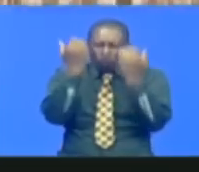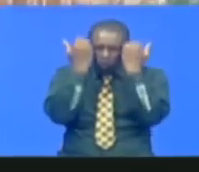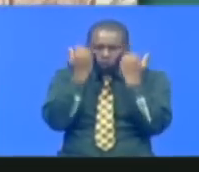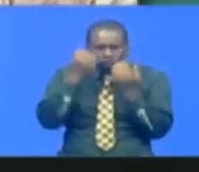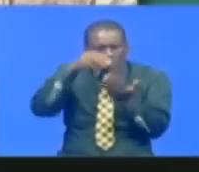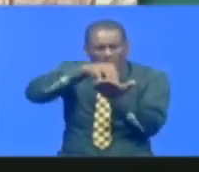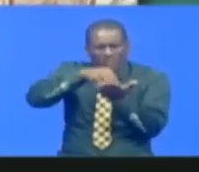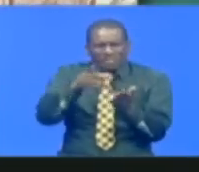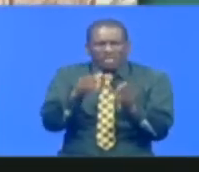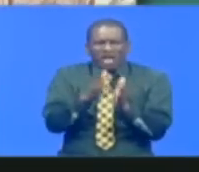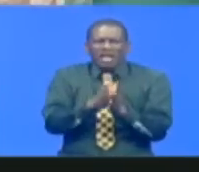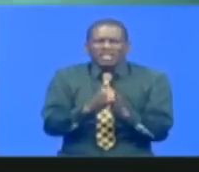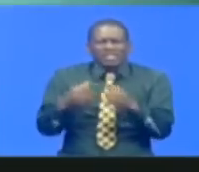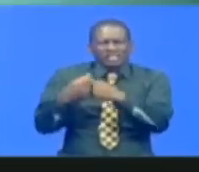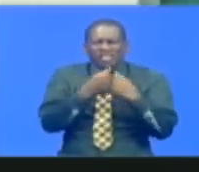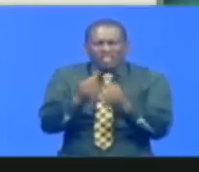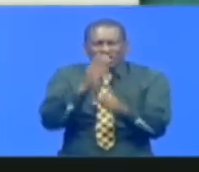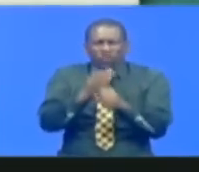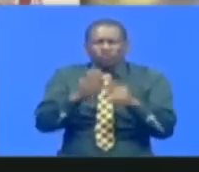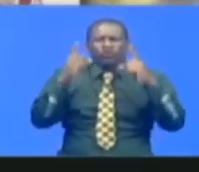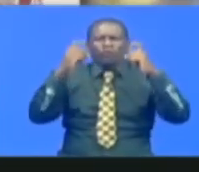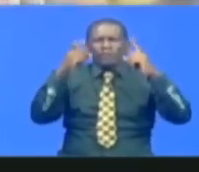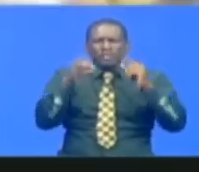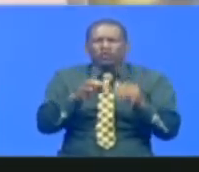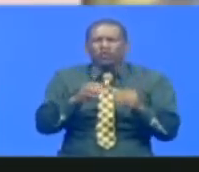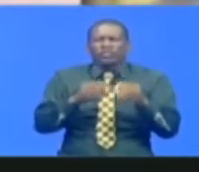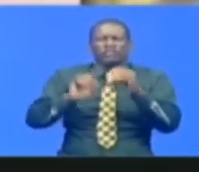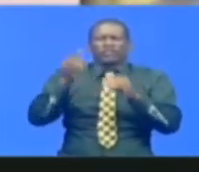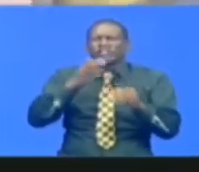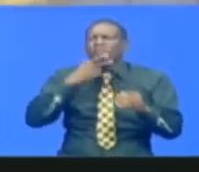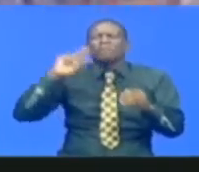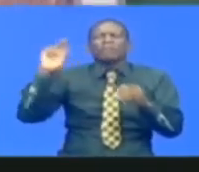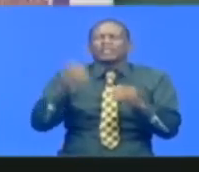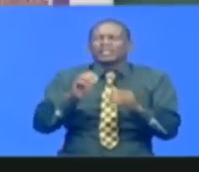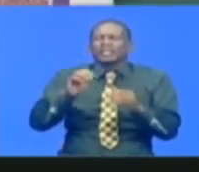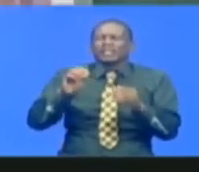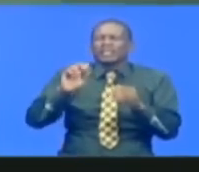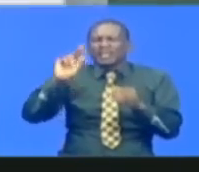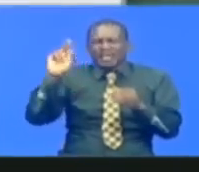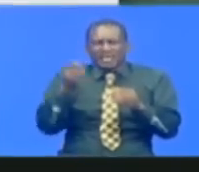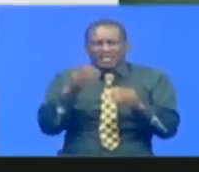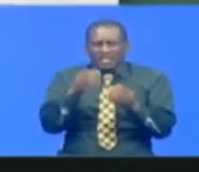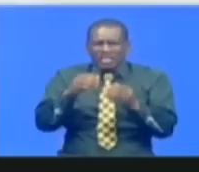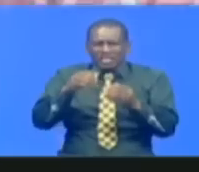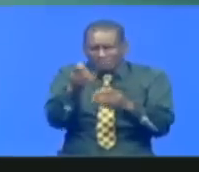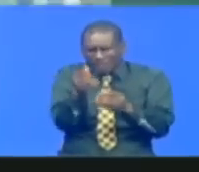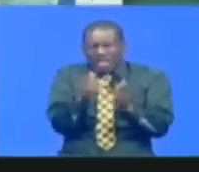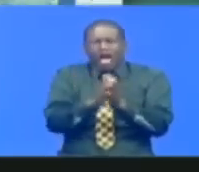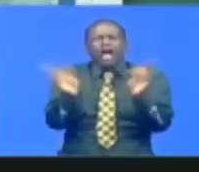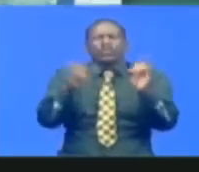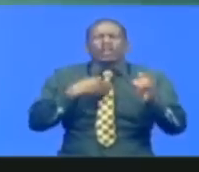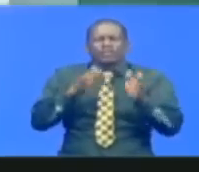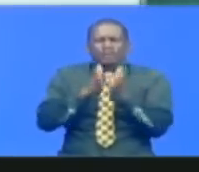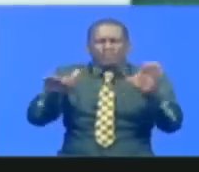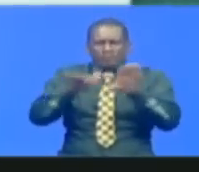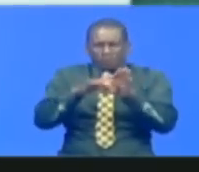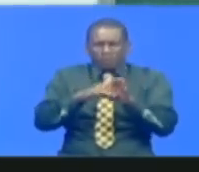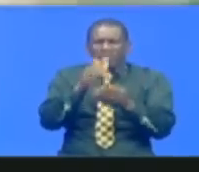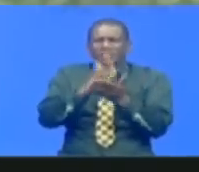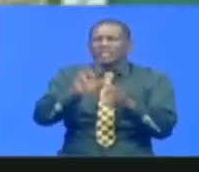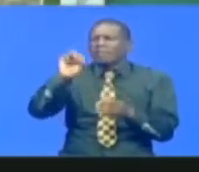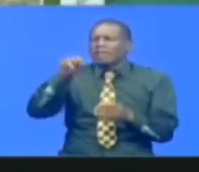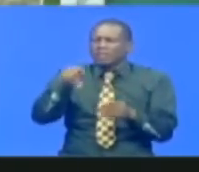use of the statue of the founding president Mzee Jomo Kenyatta in the notes and the lack of public participation. A section of MPs have,